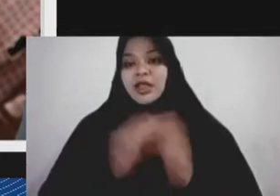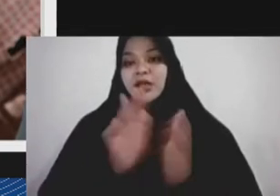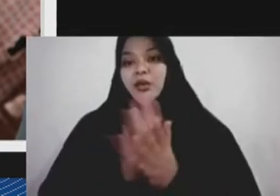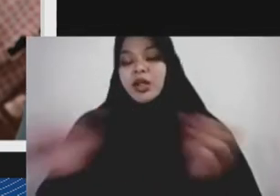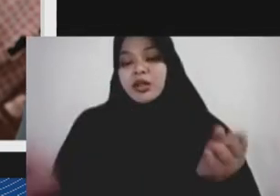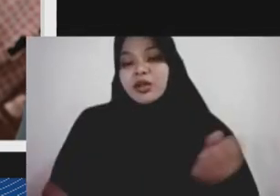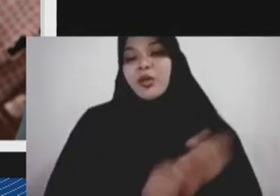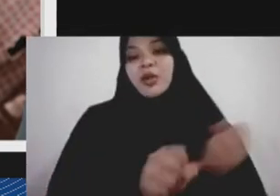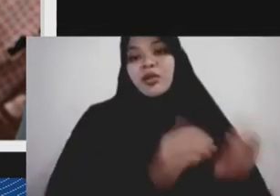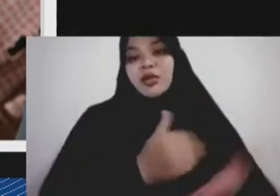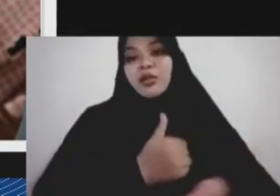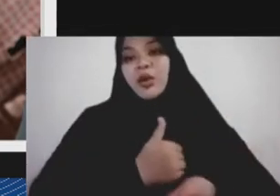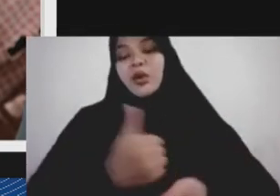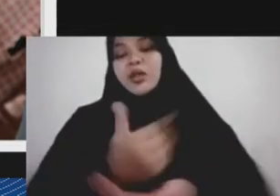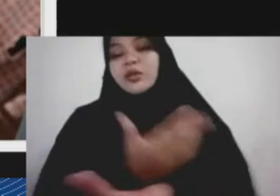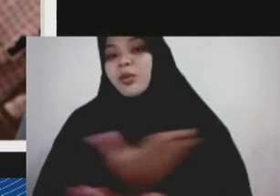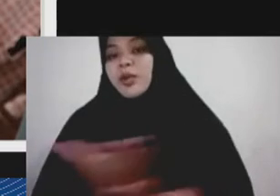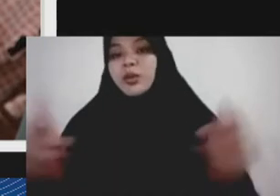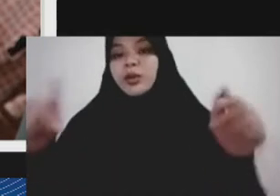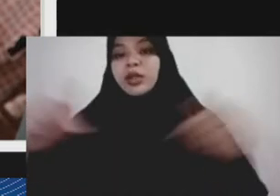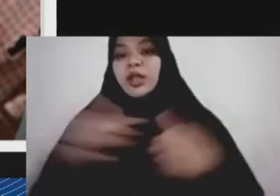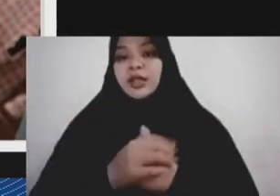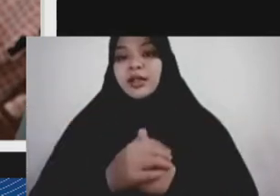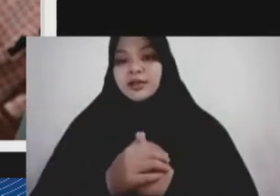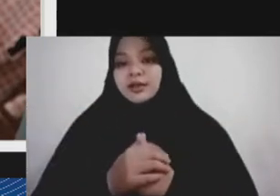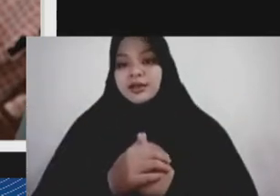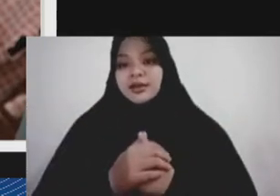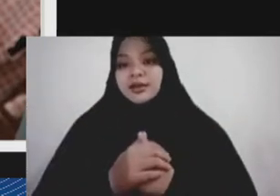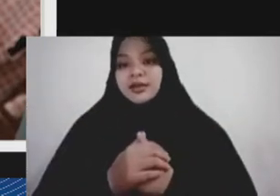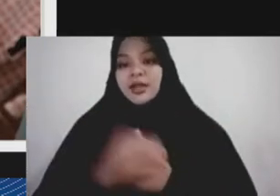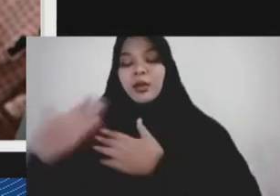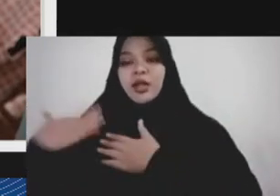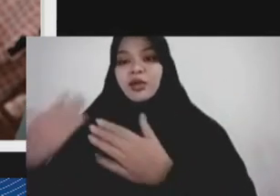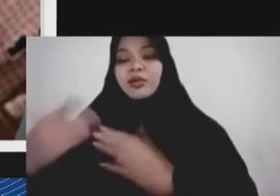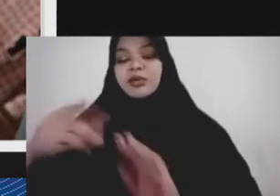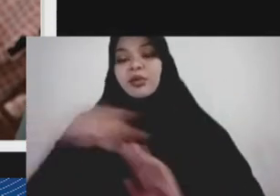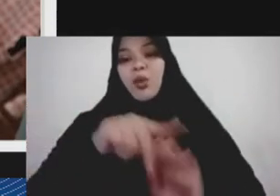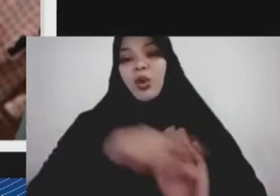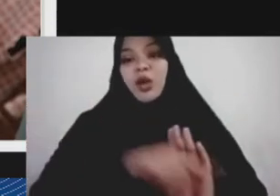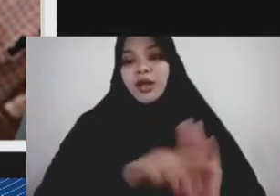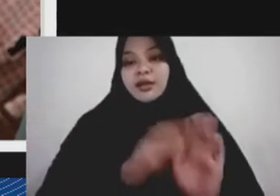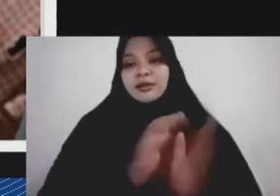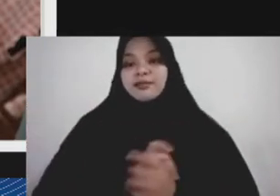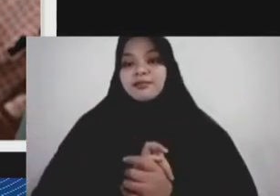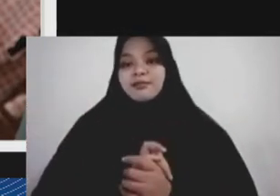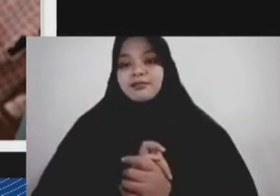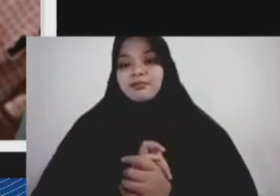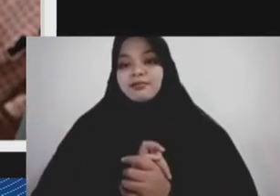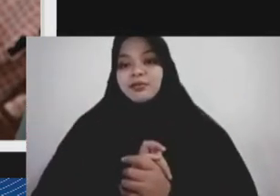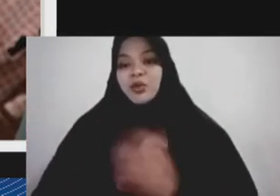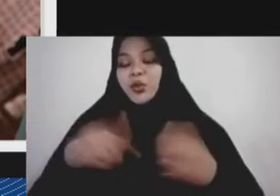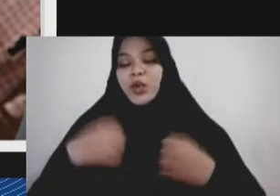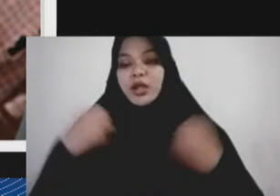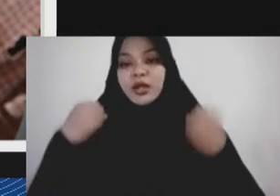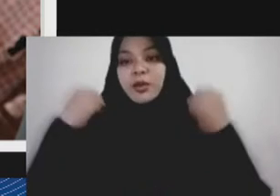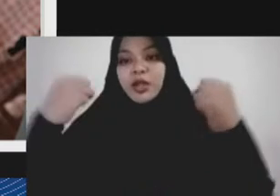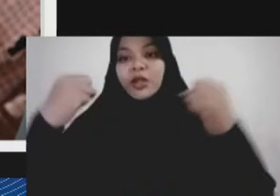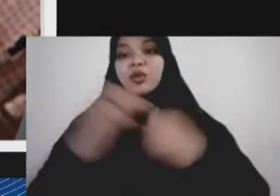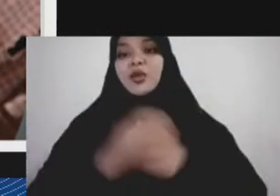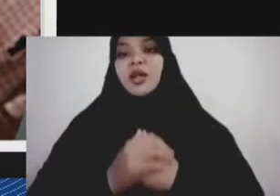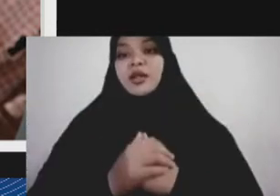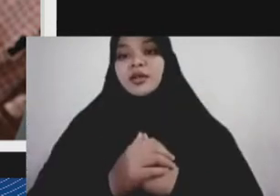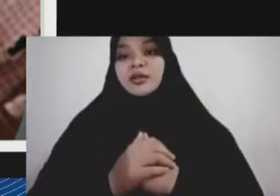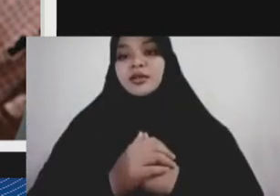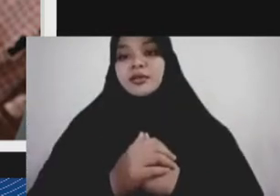health, all the first kind of responding programs, were struggling on how to prevent and respond